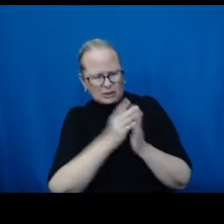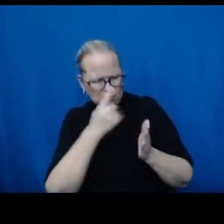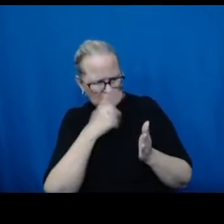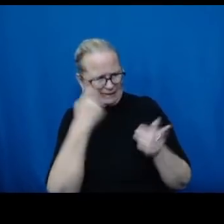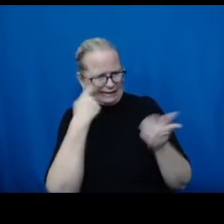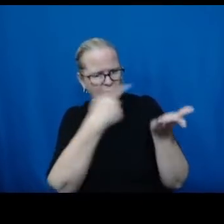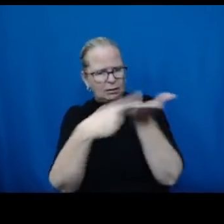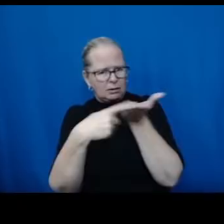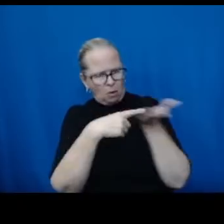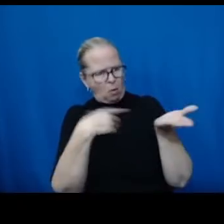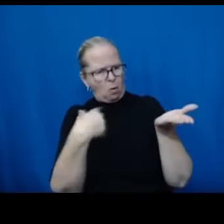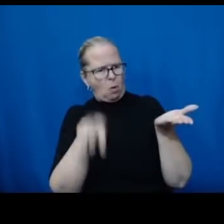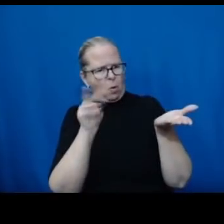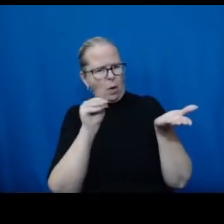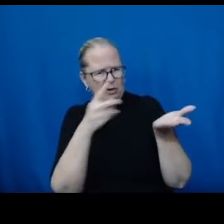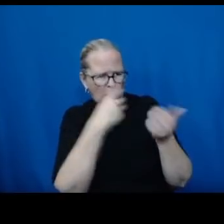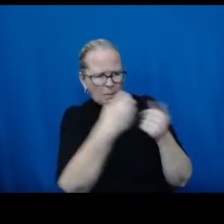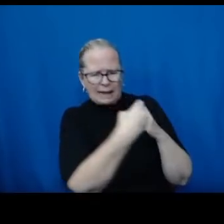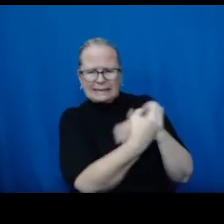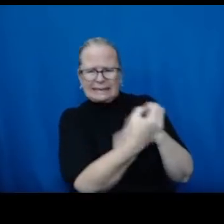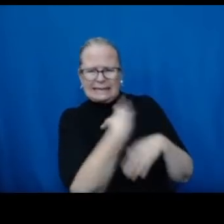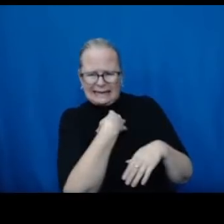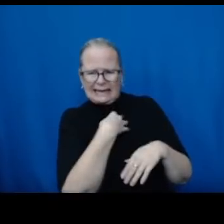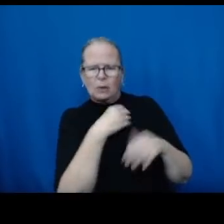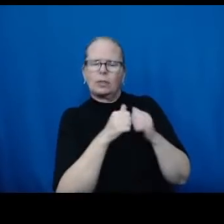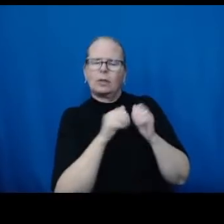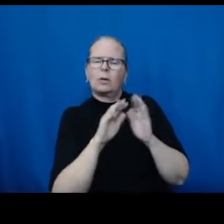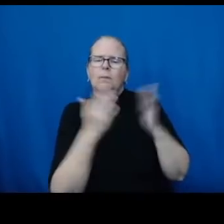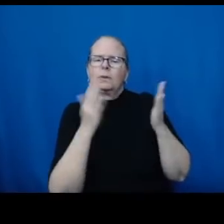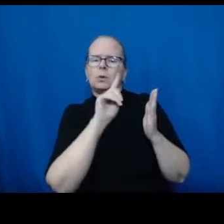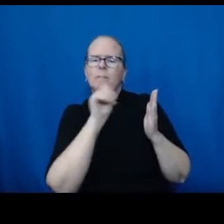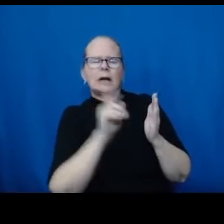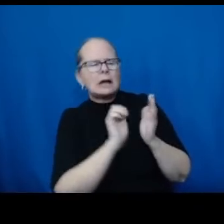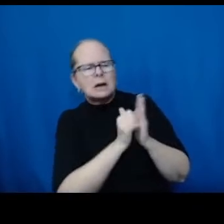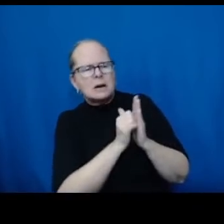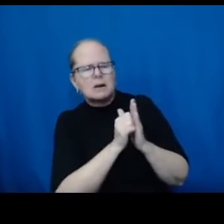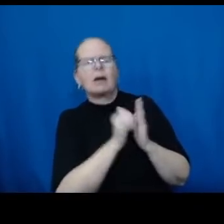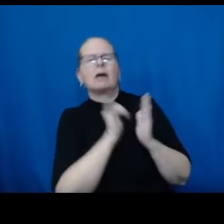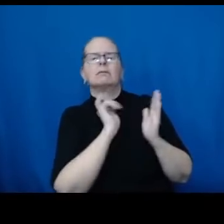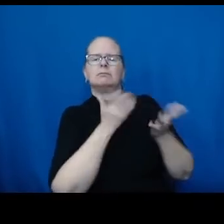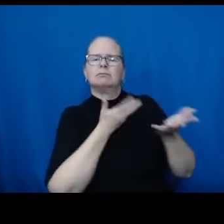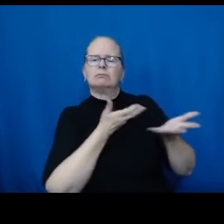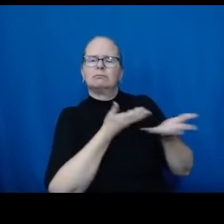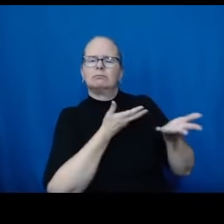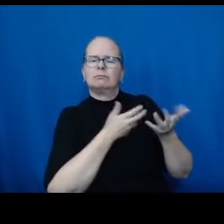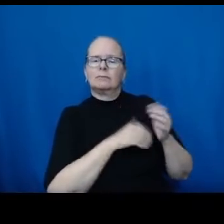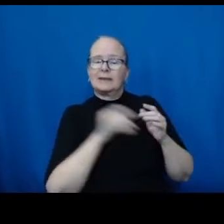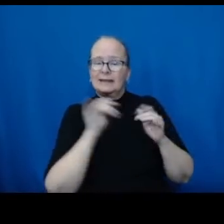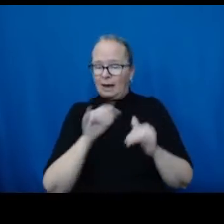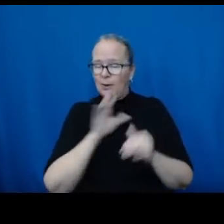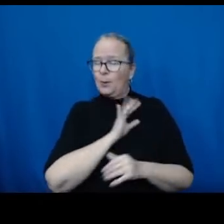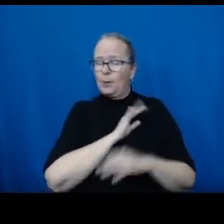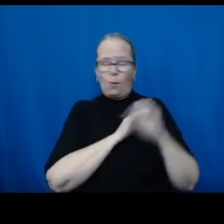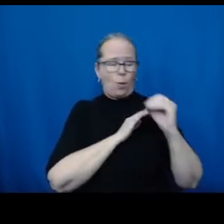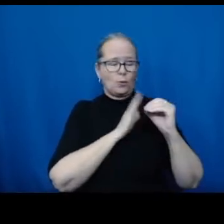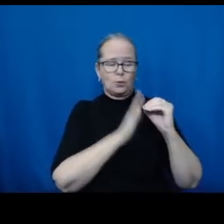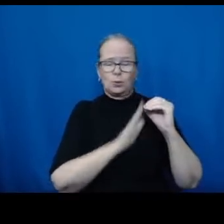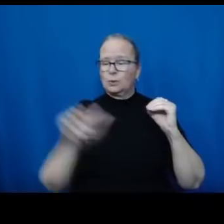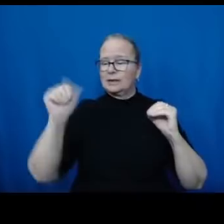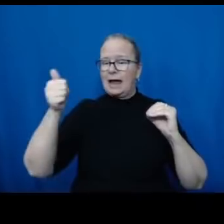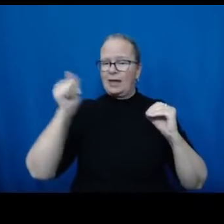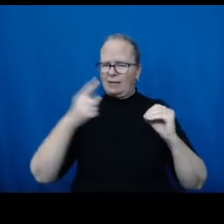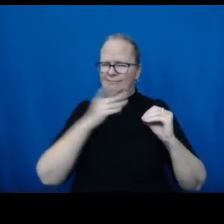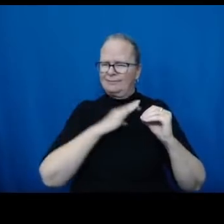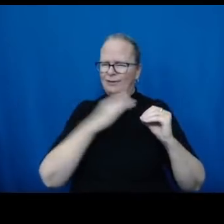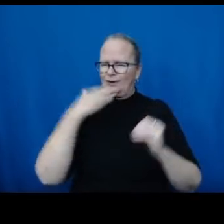question. And for those of you not on the Twitterverse, I wanted to offer an update on Eric. He is back at home post his